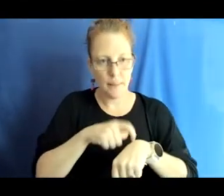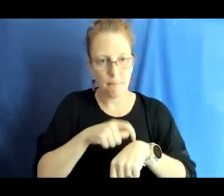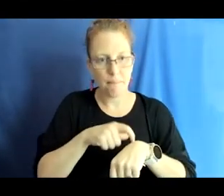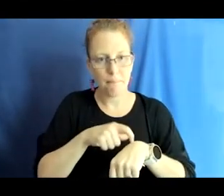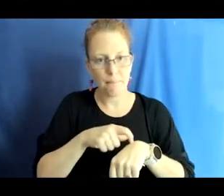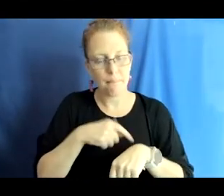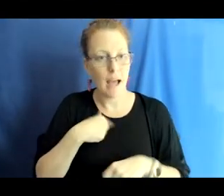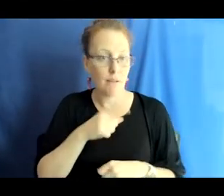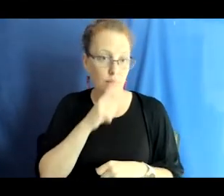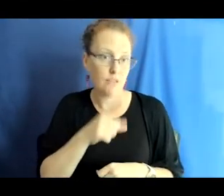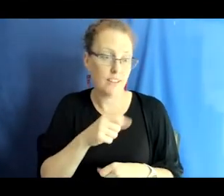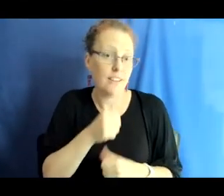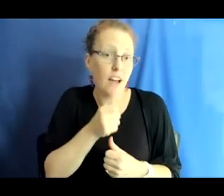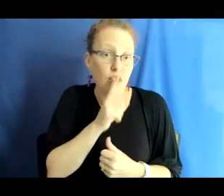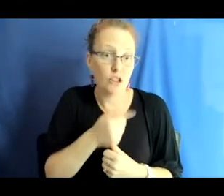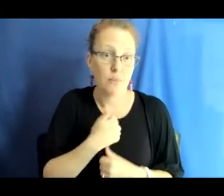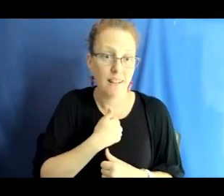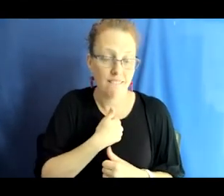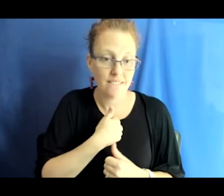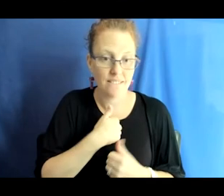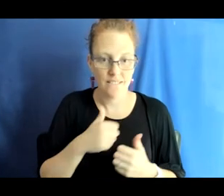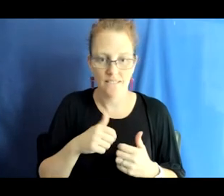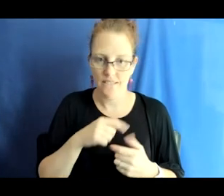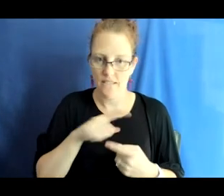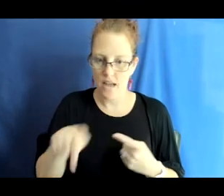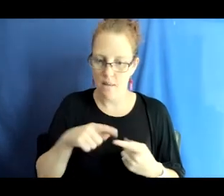was really unsure about how to take